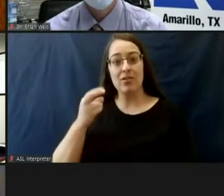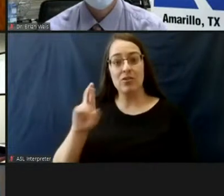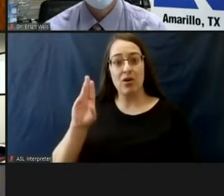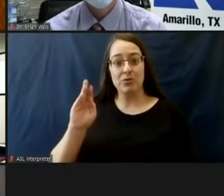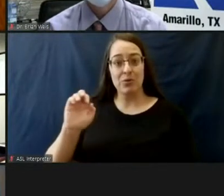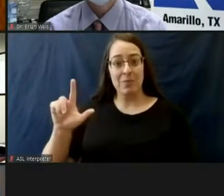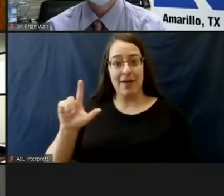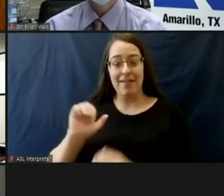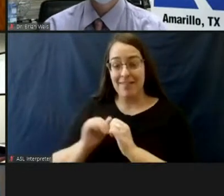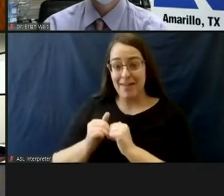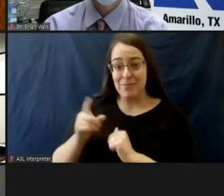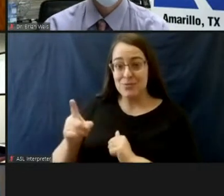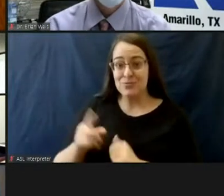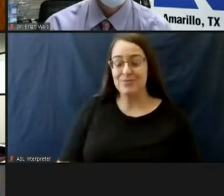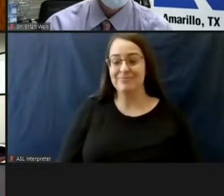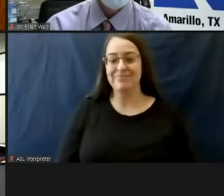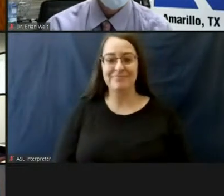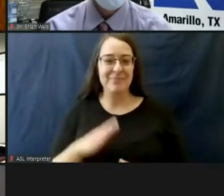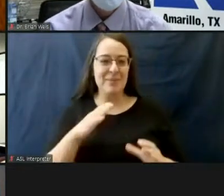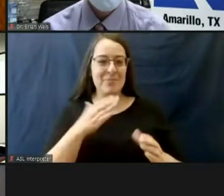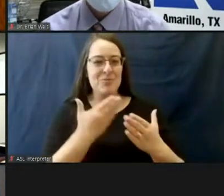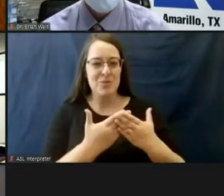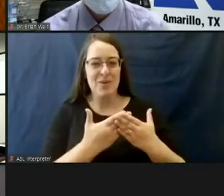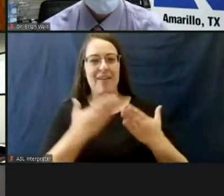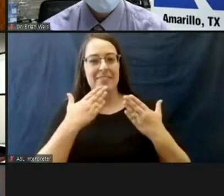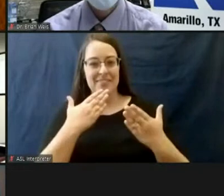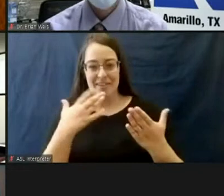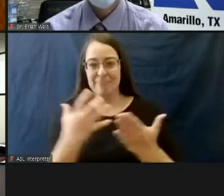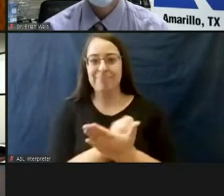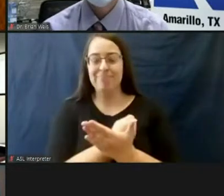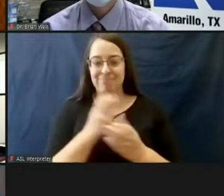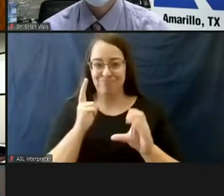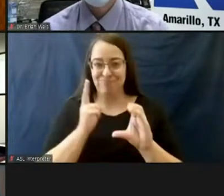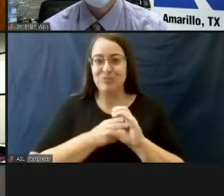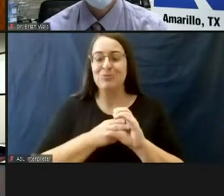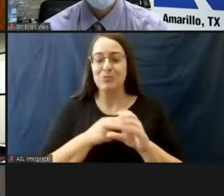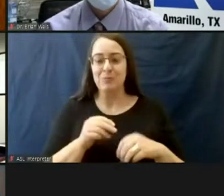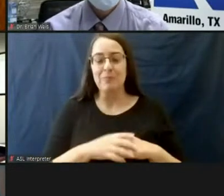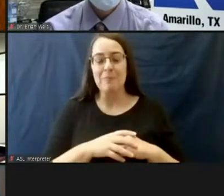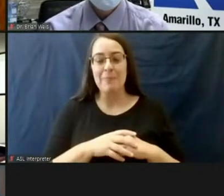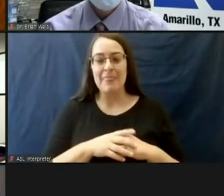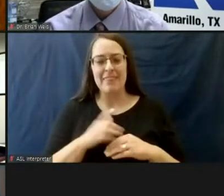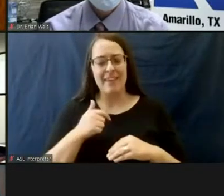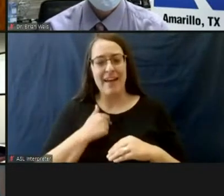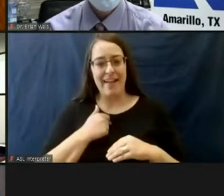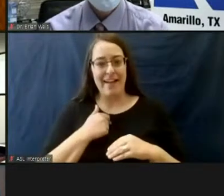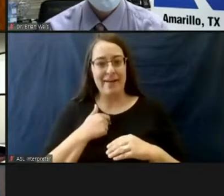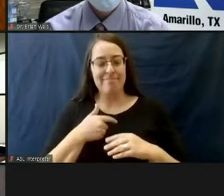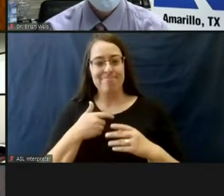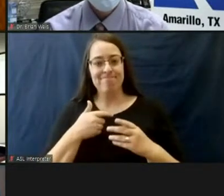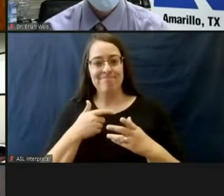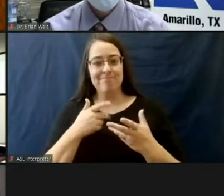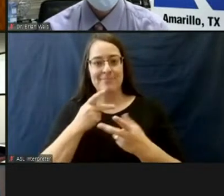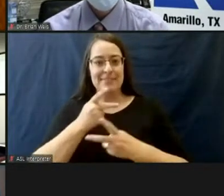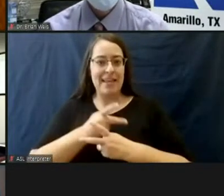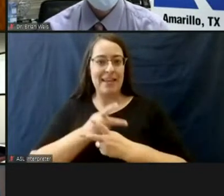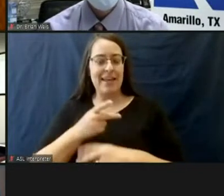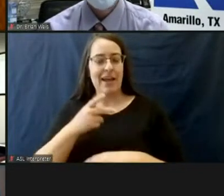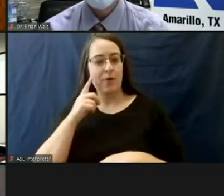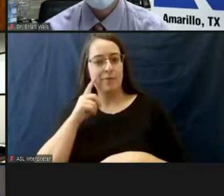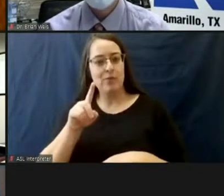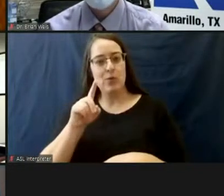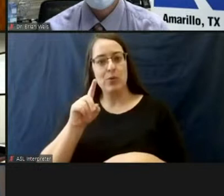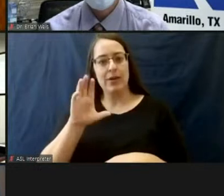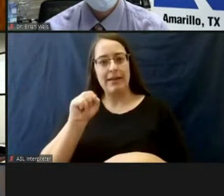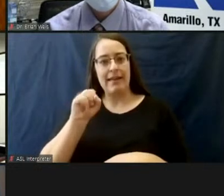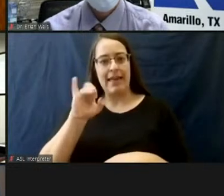how are you today? I'm doing well. Appreciate the opportunity to be here. I'm filling in for Director Stoughton on